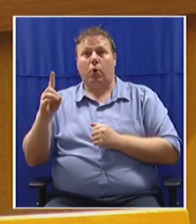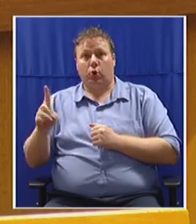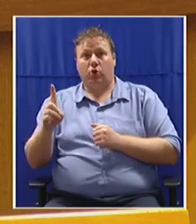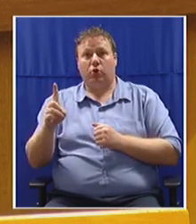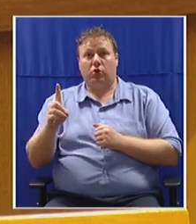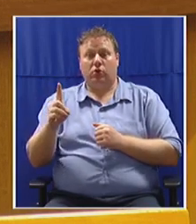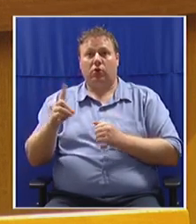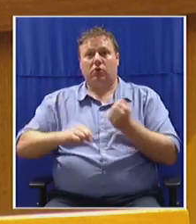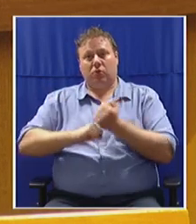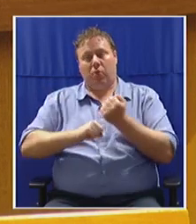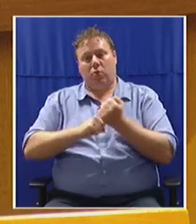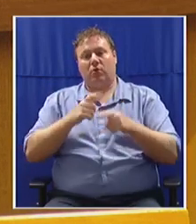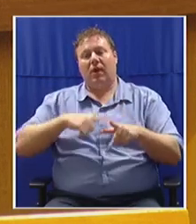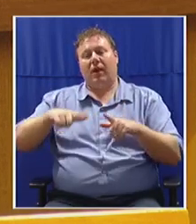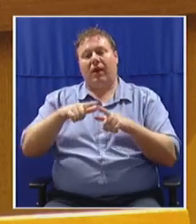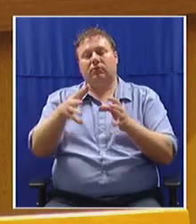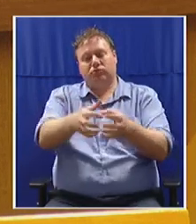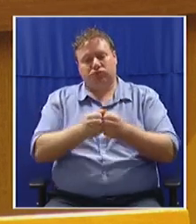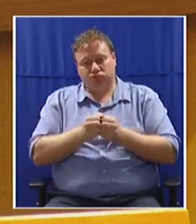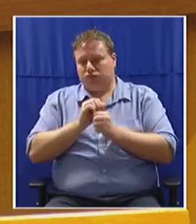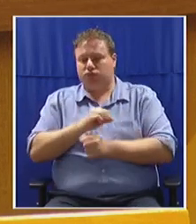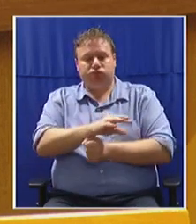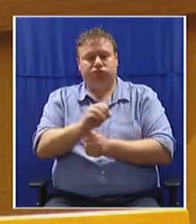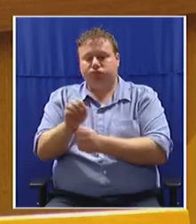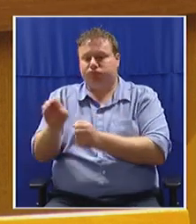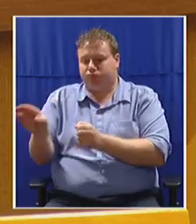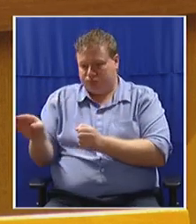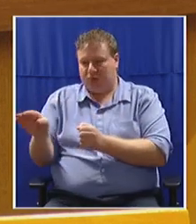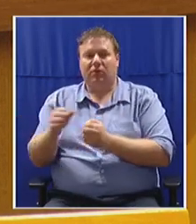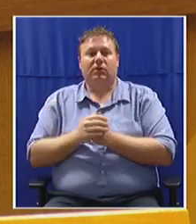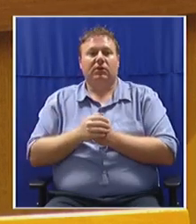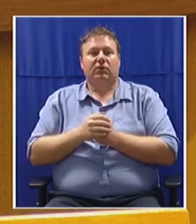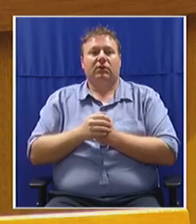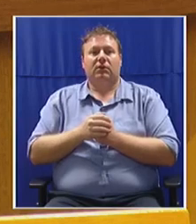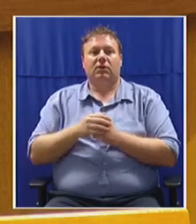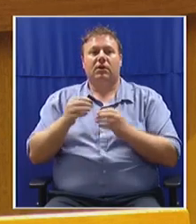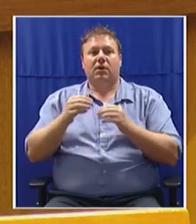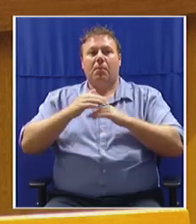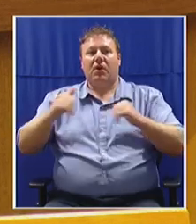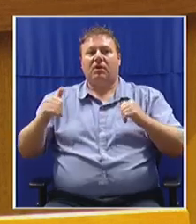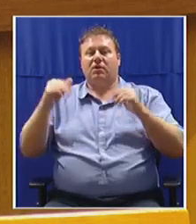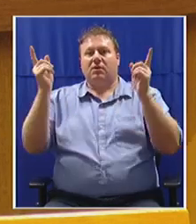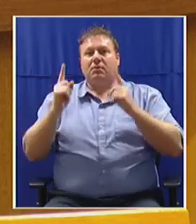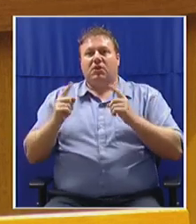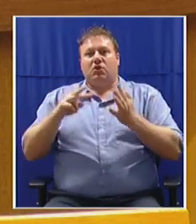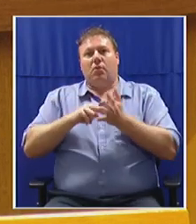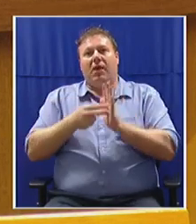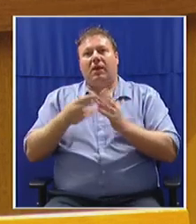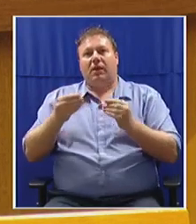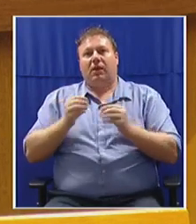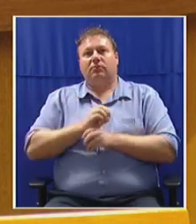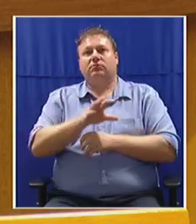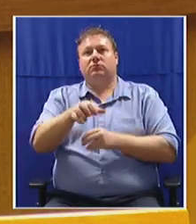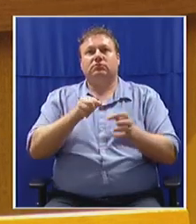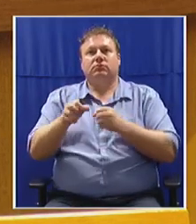restitution, and land distribution that can deal with apartheid spatial planning and dispossession. Our message is clear that